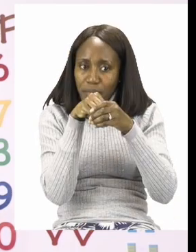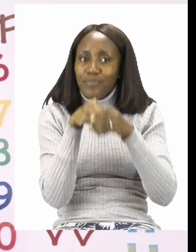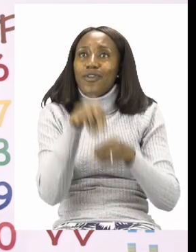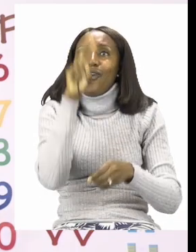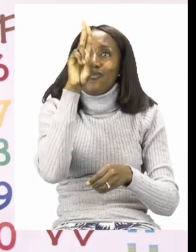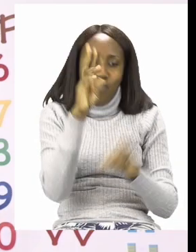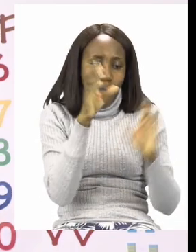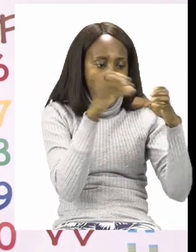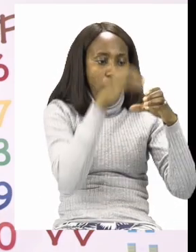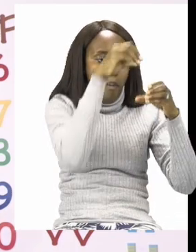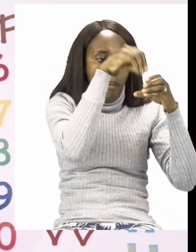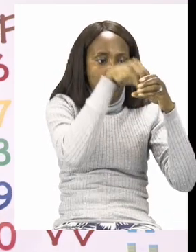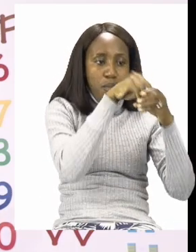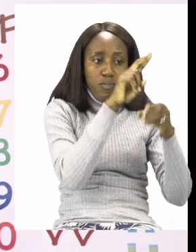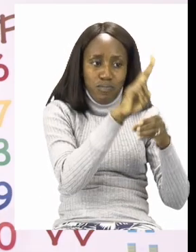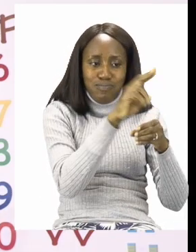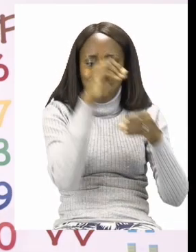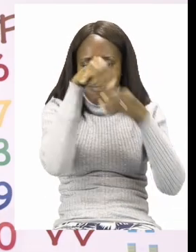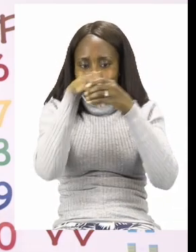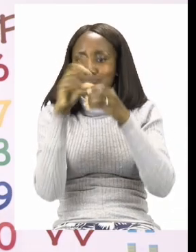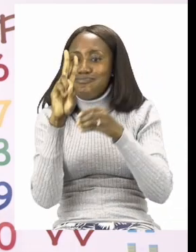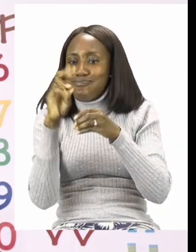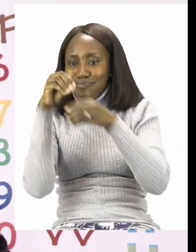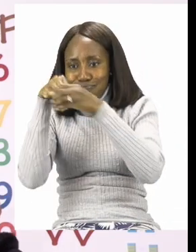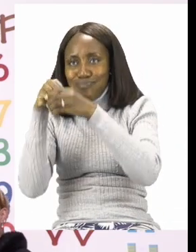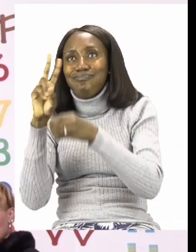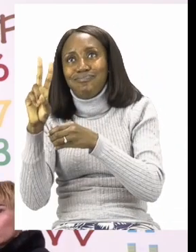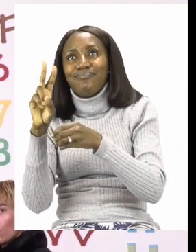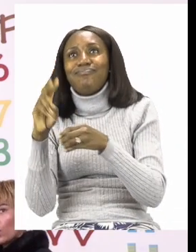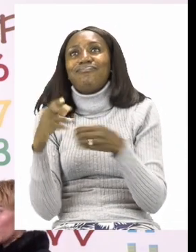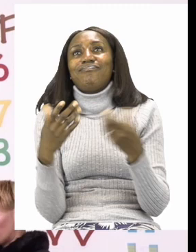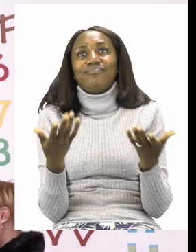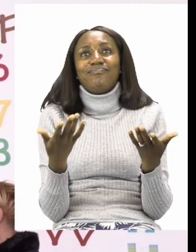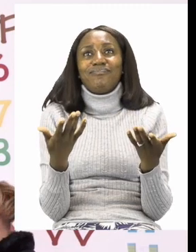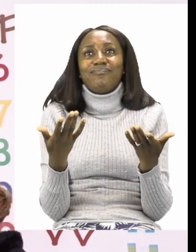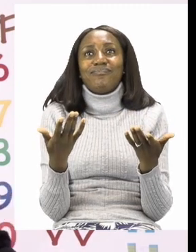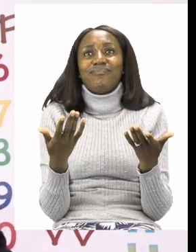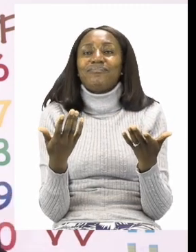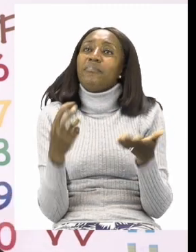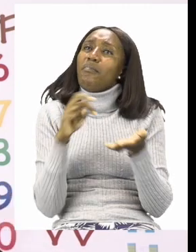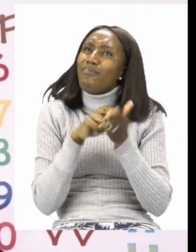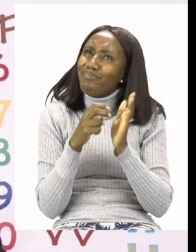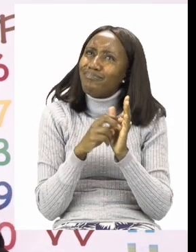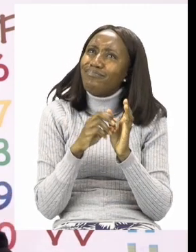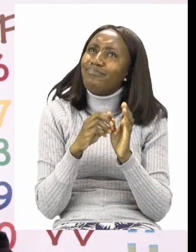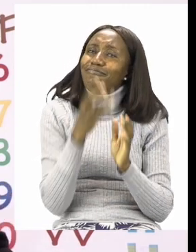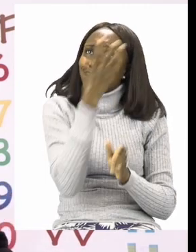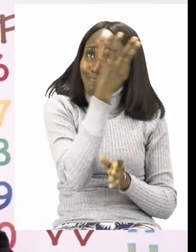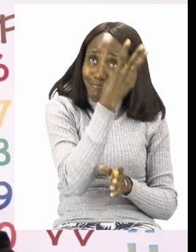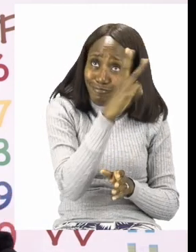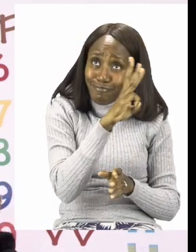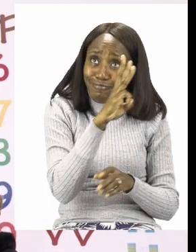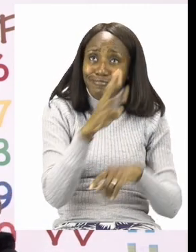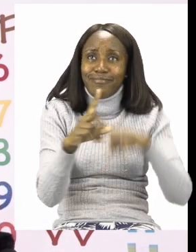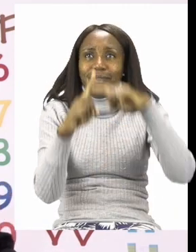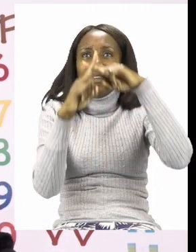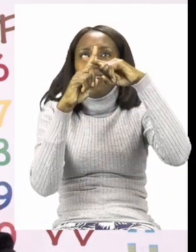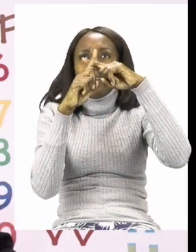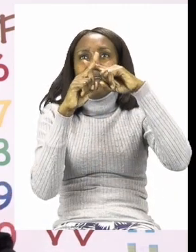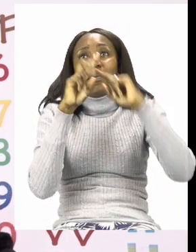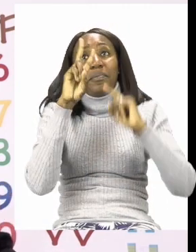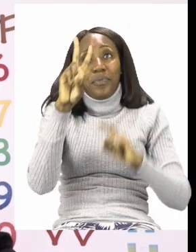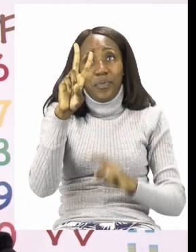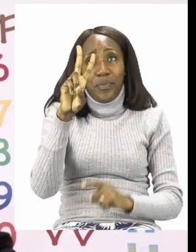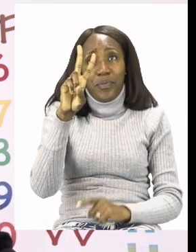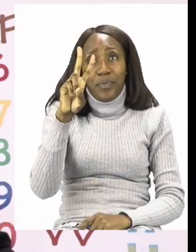in each circle. That means our sum will be 6 times